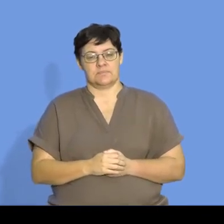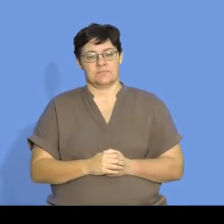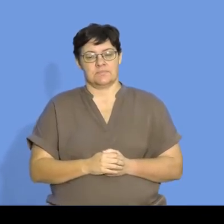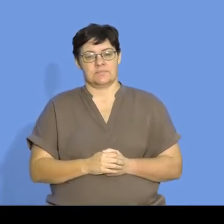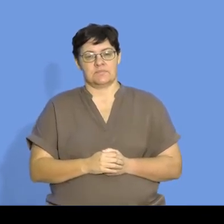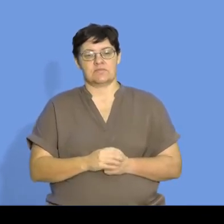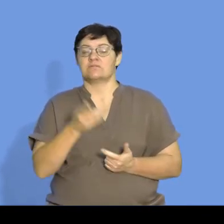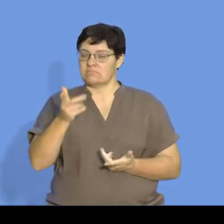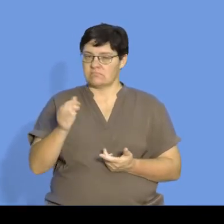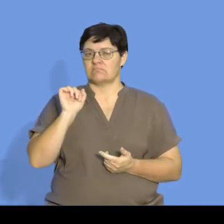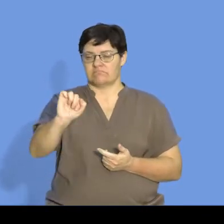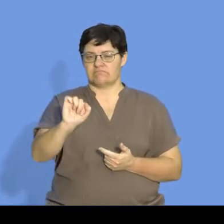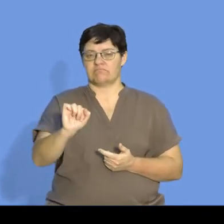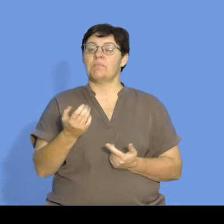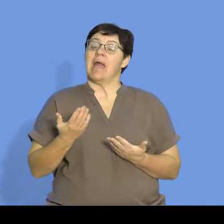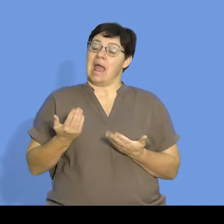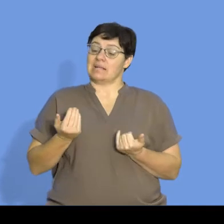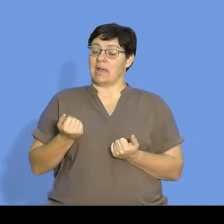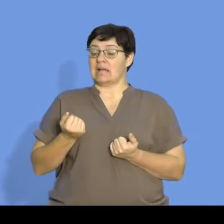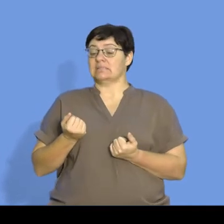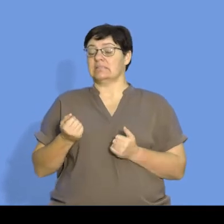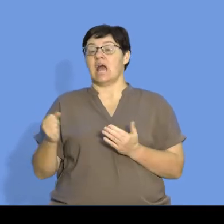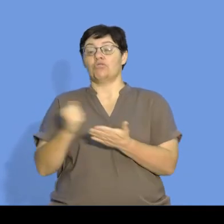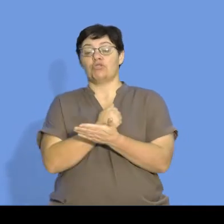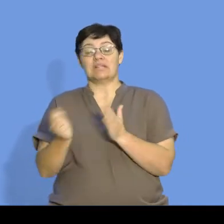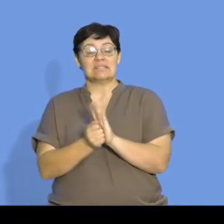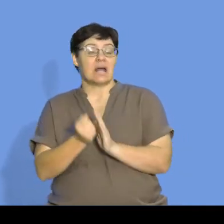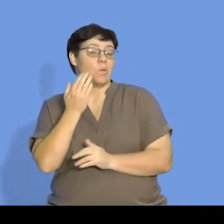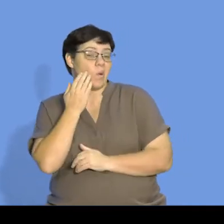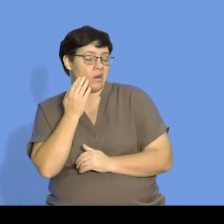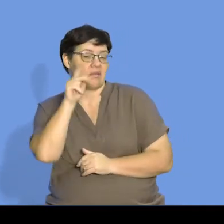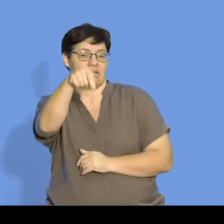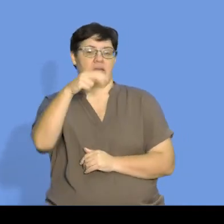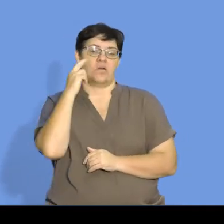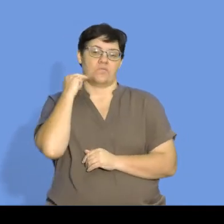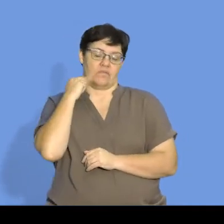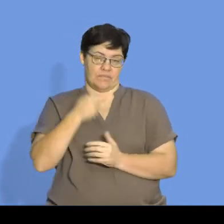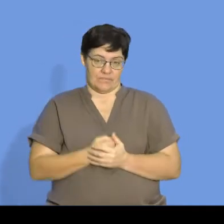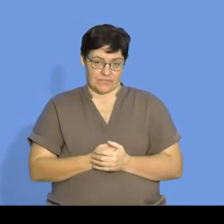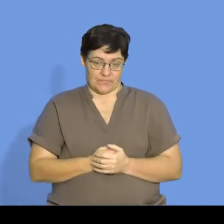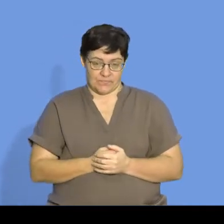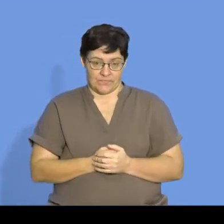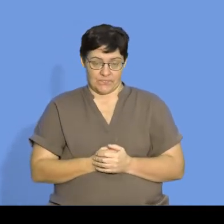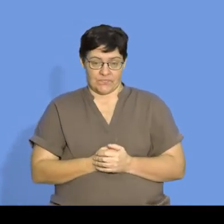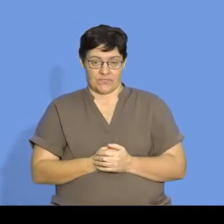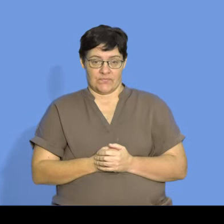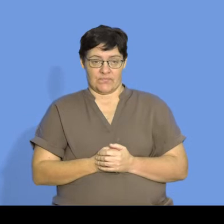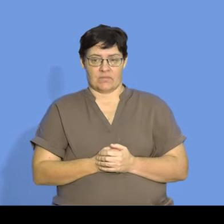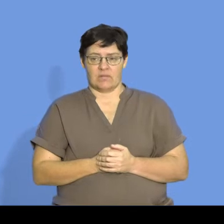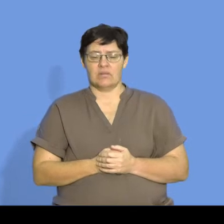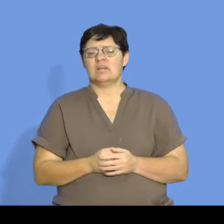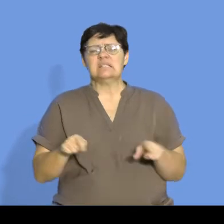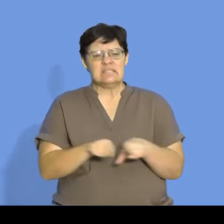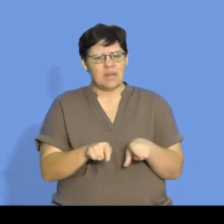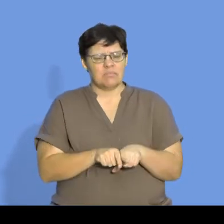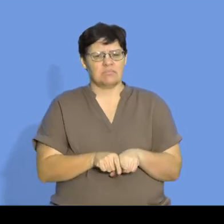177,408. That becomes your expected credit sales for November. You could also